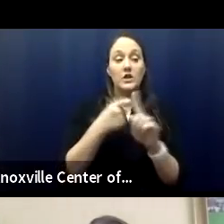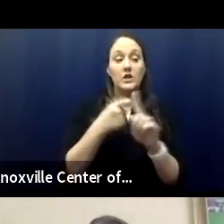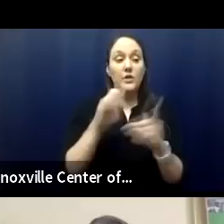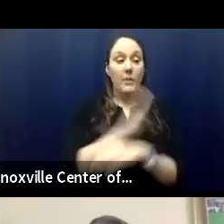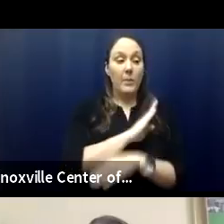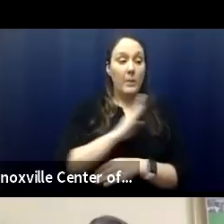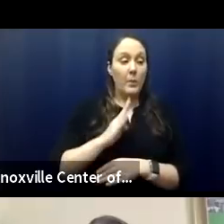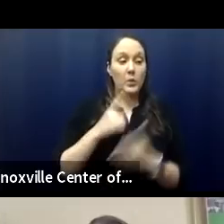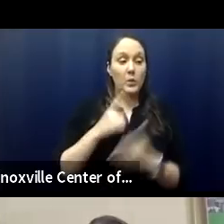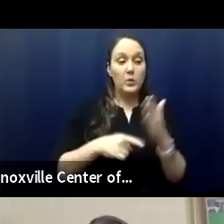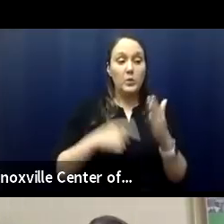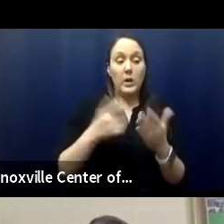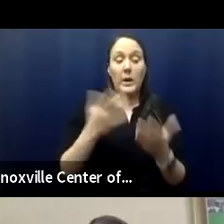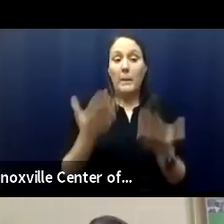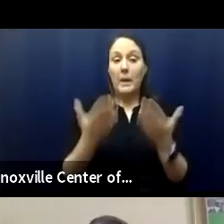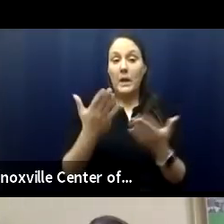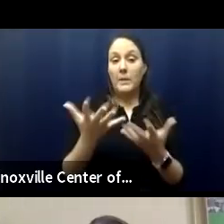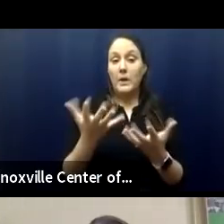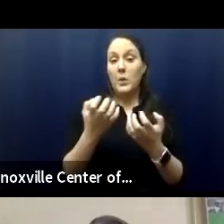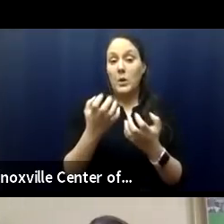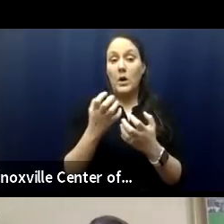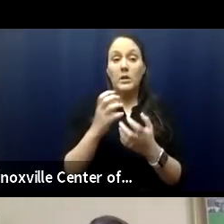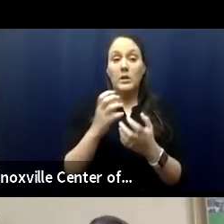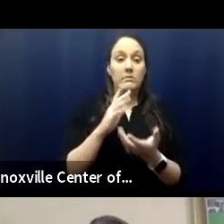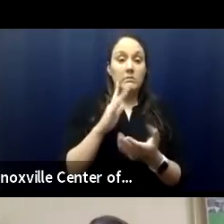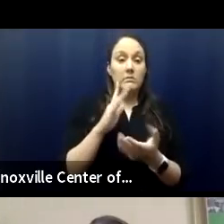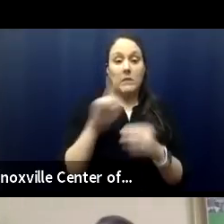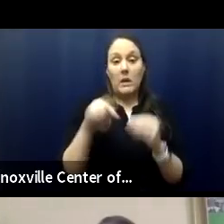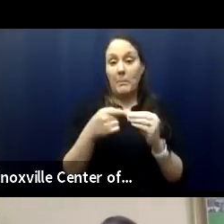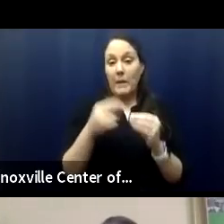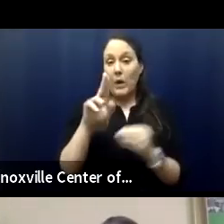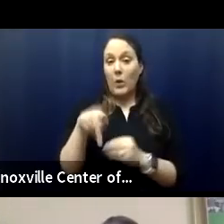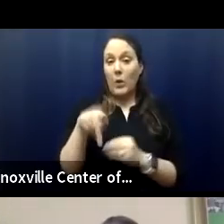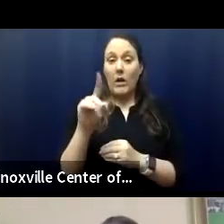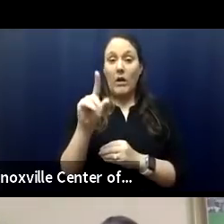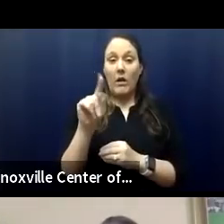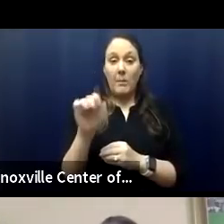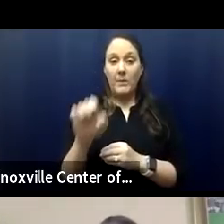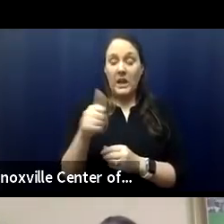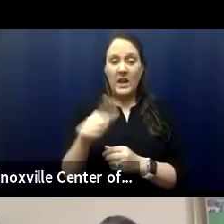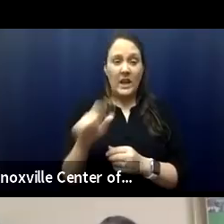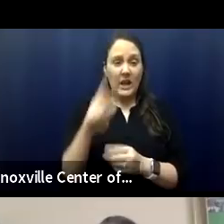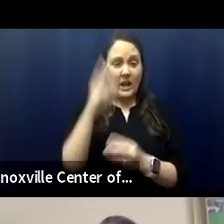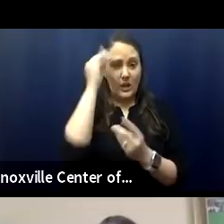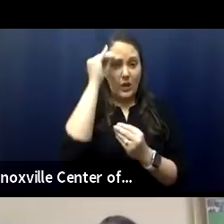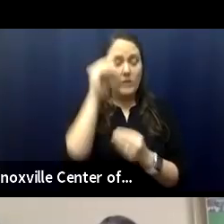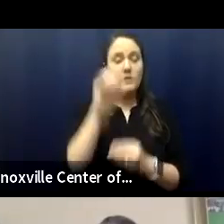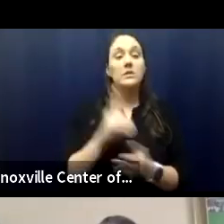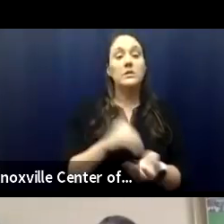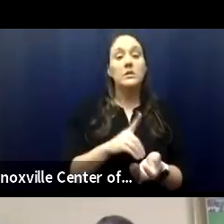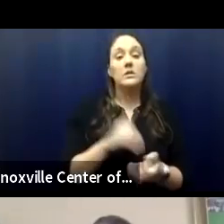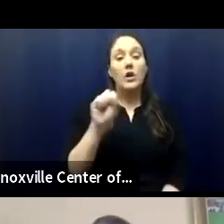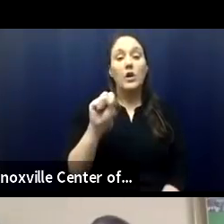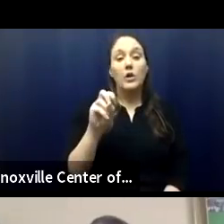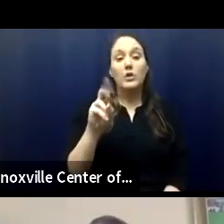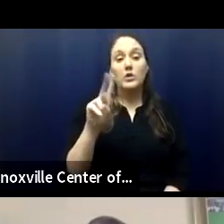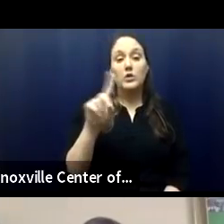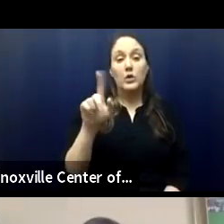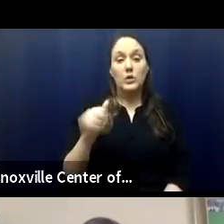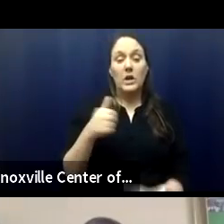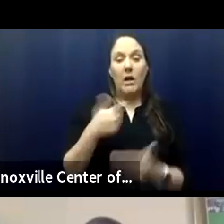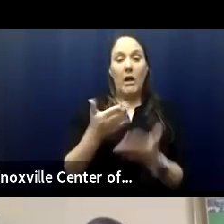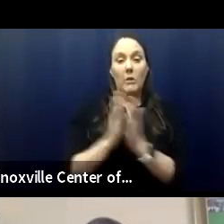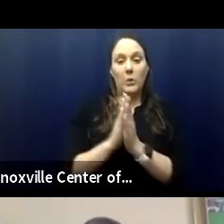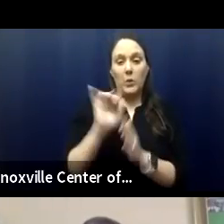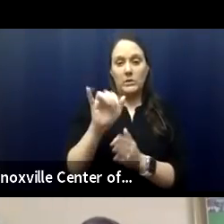want to have in terms of an update on that. Any thoughts? So I originally requested that update just because I